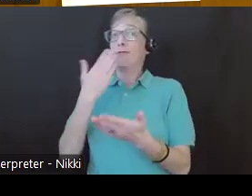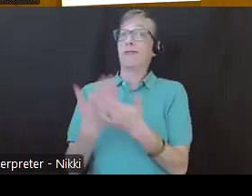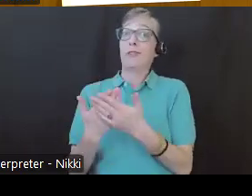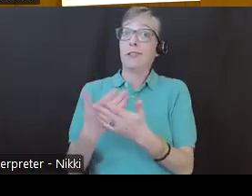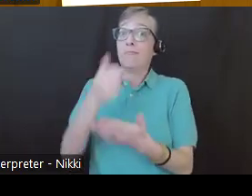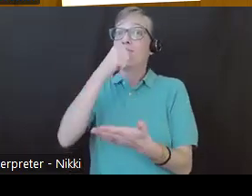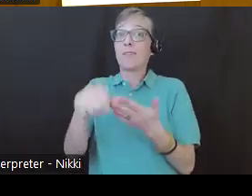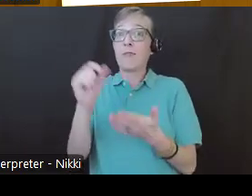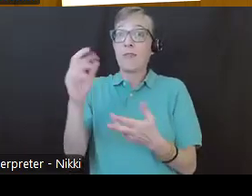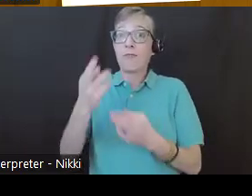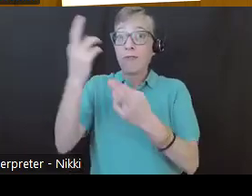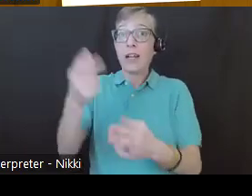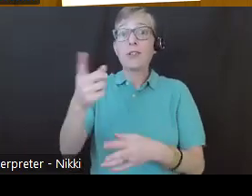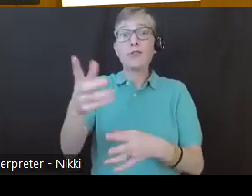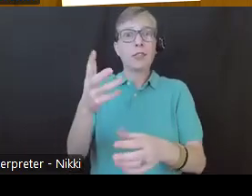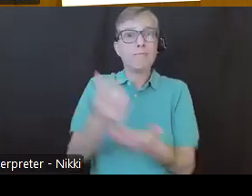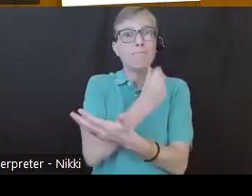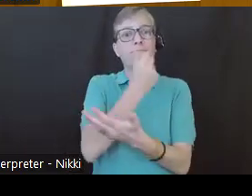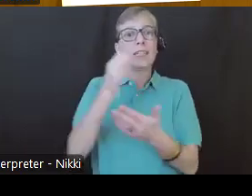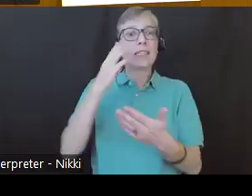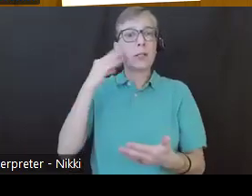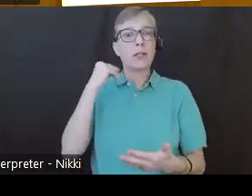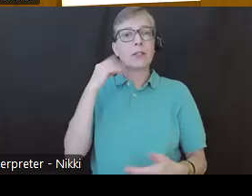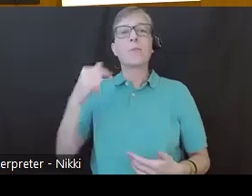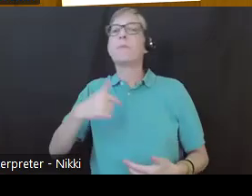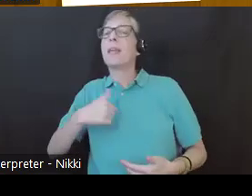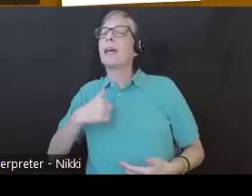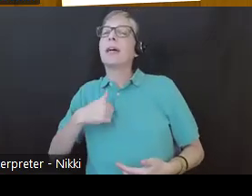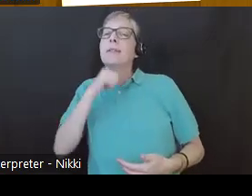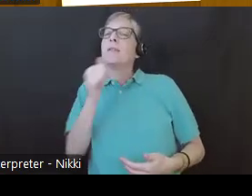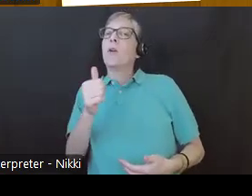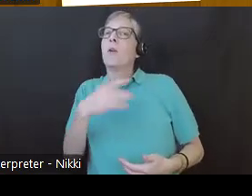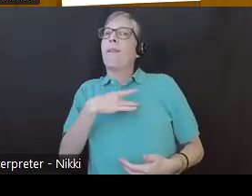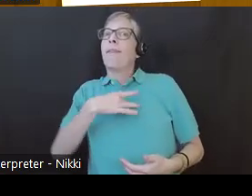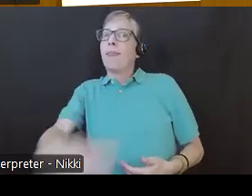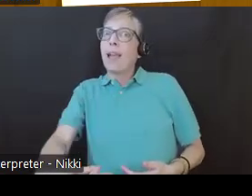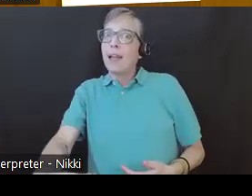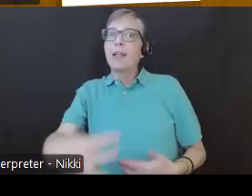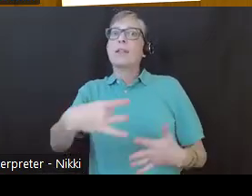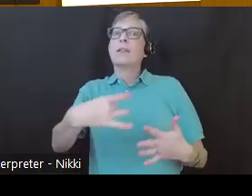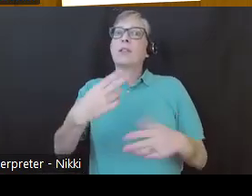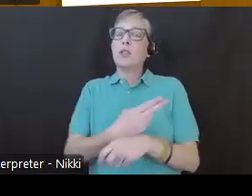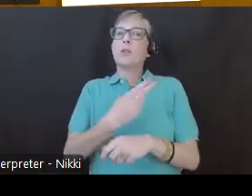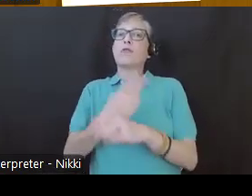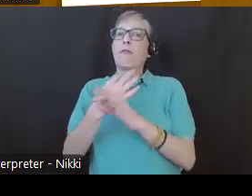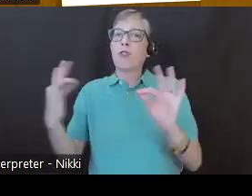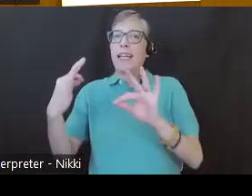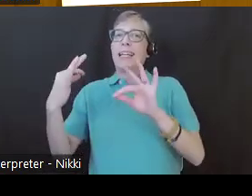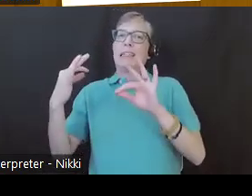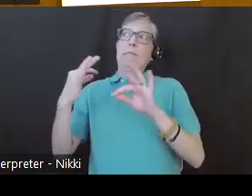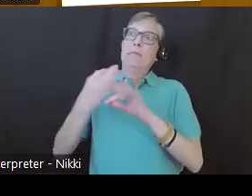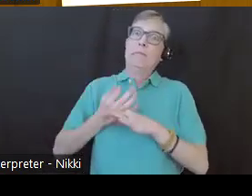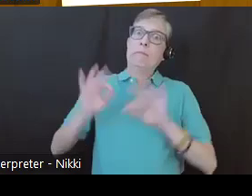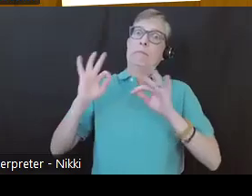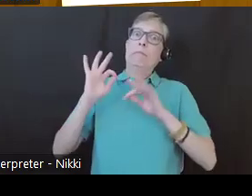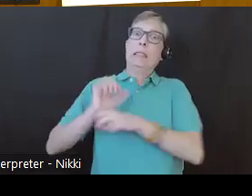experience. I don't love using free labor. I think we should be paid for our skills. But in the meantime, that's what